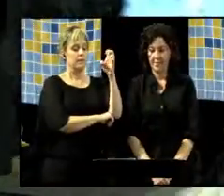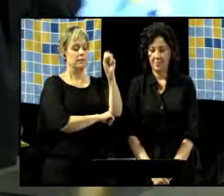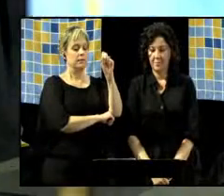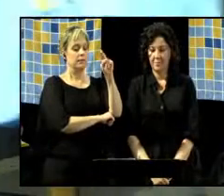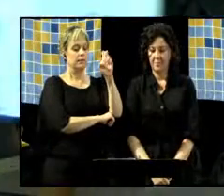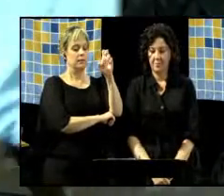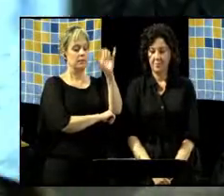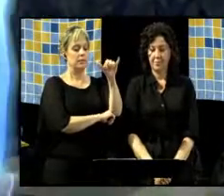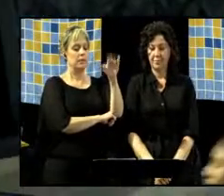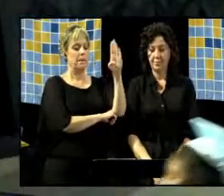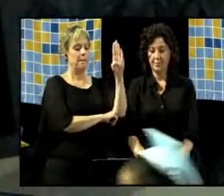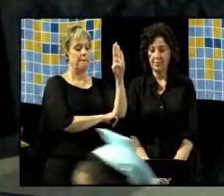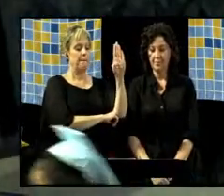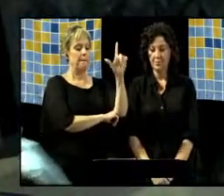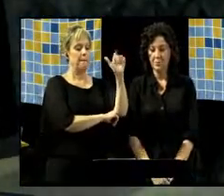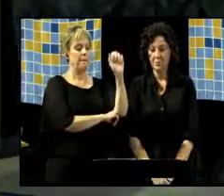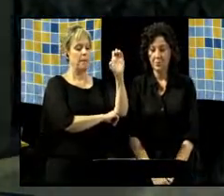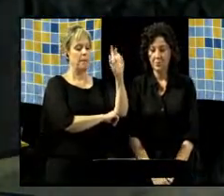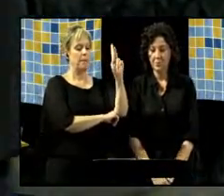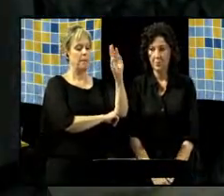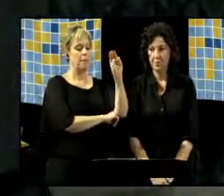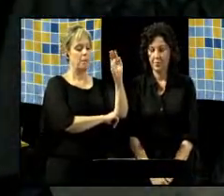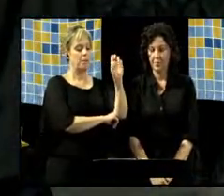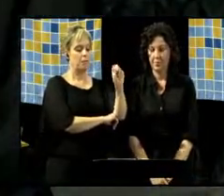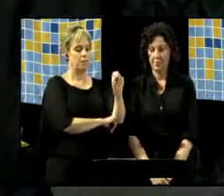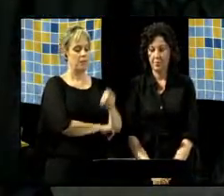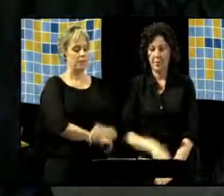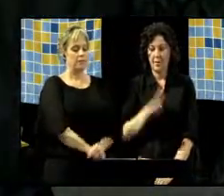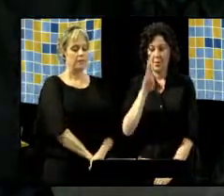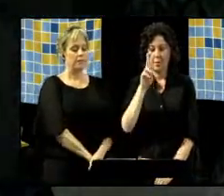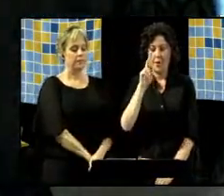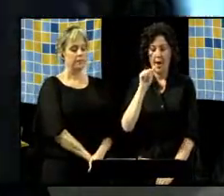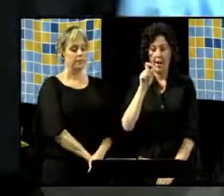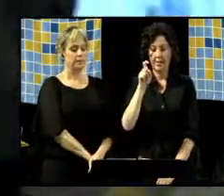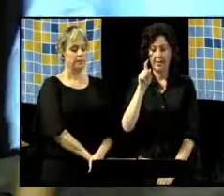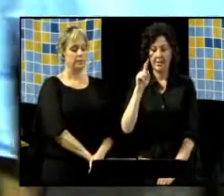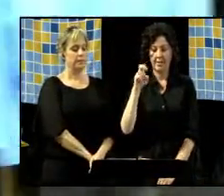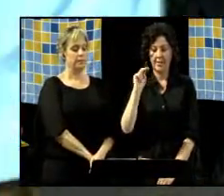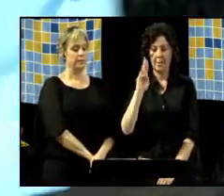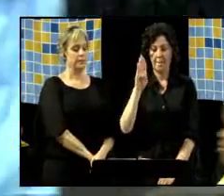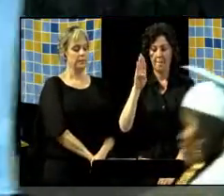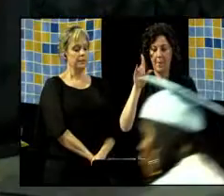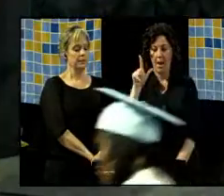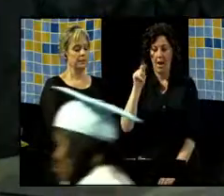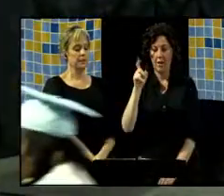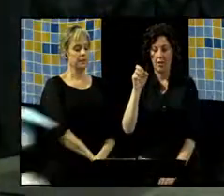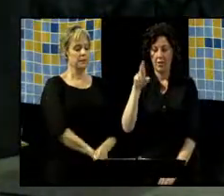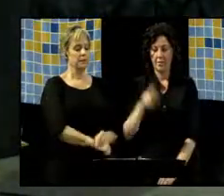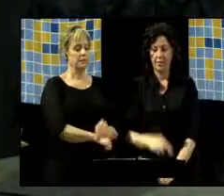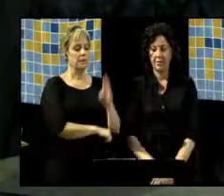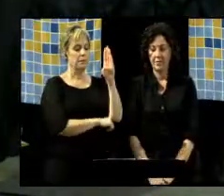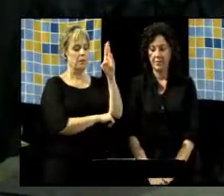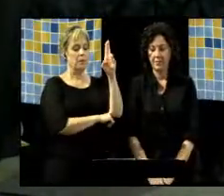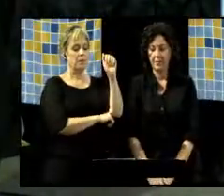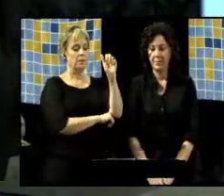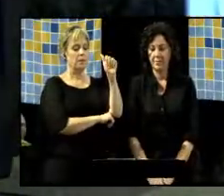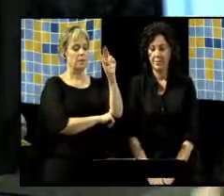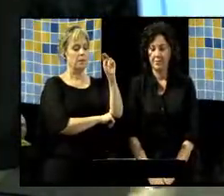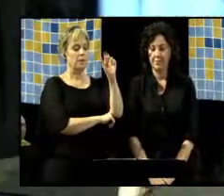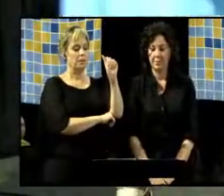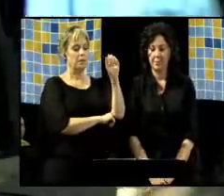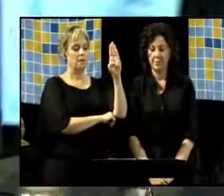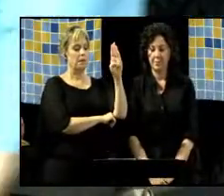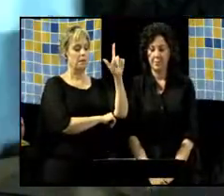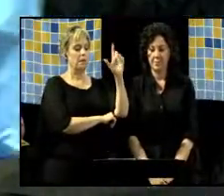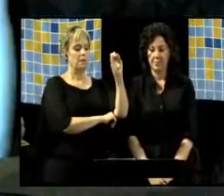Chesney Joel Blackman, Braxton Tyler Blocker, Brianna Trine